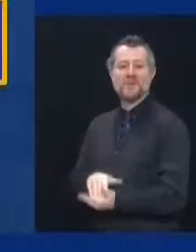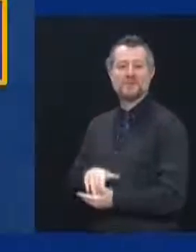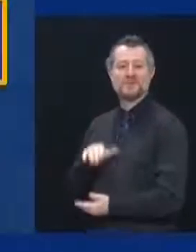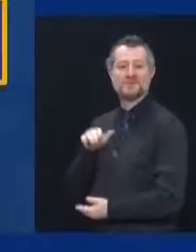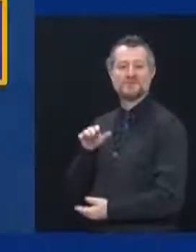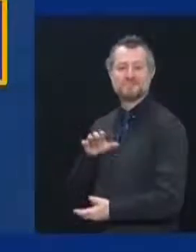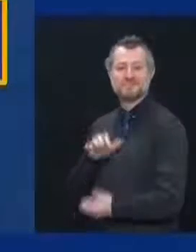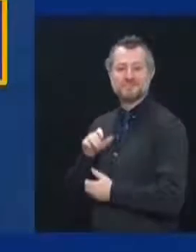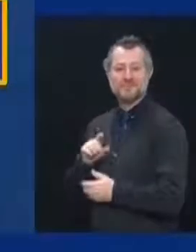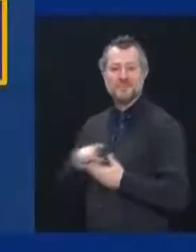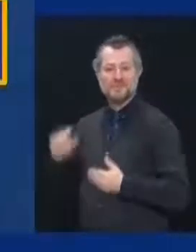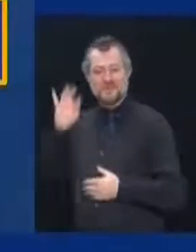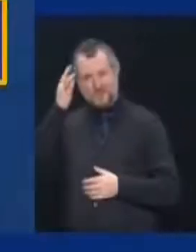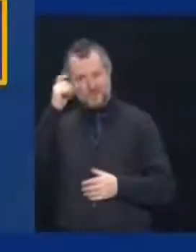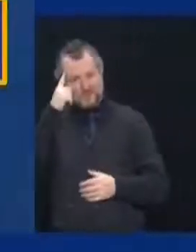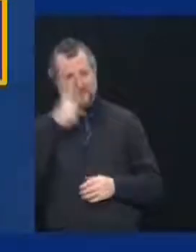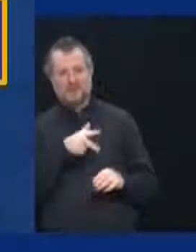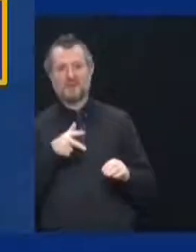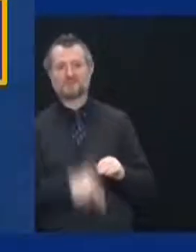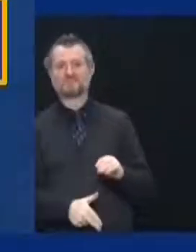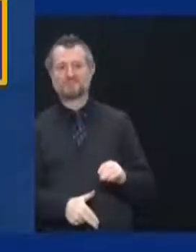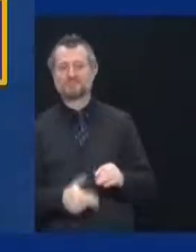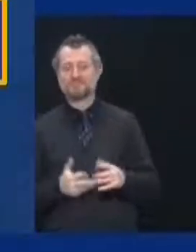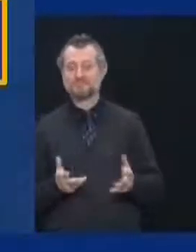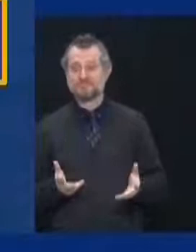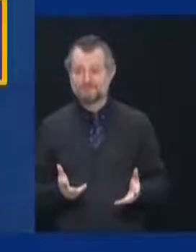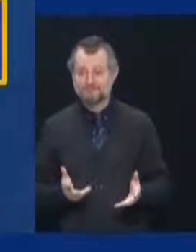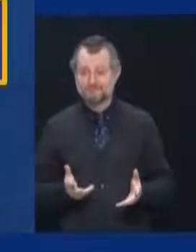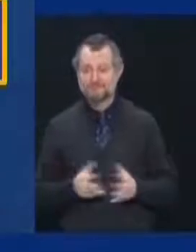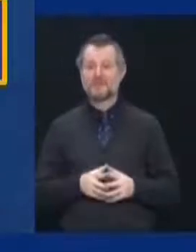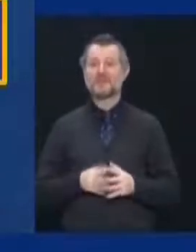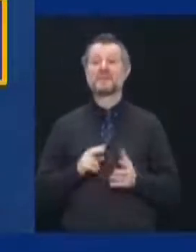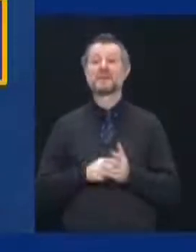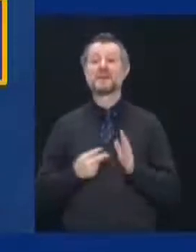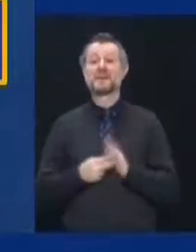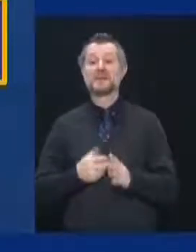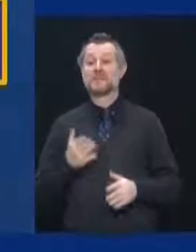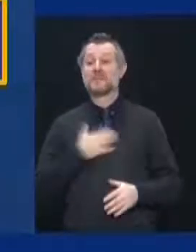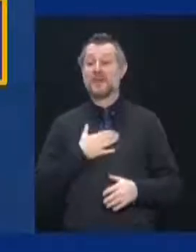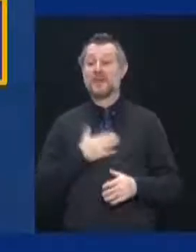federal government. When we do our distribution